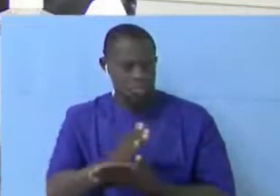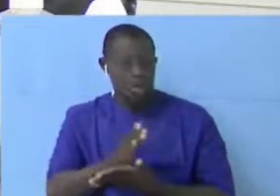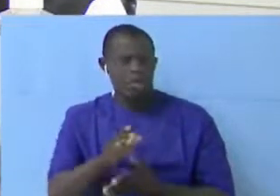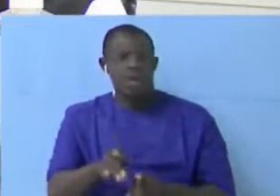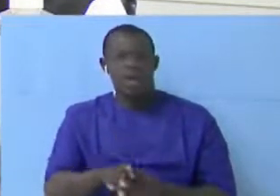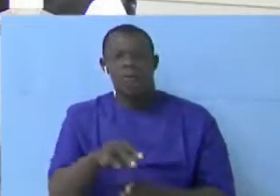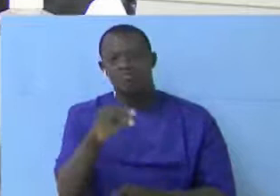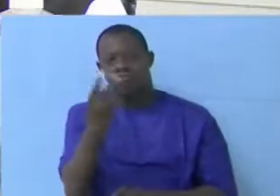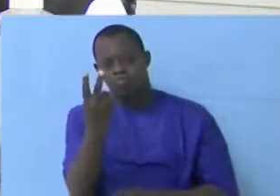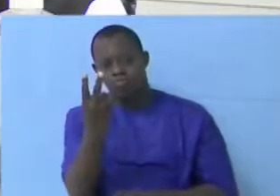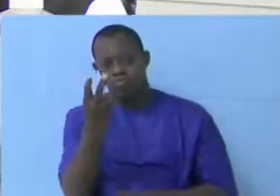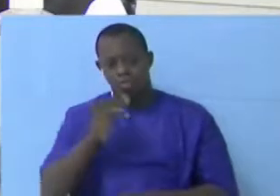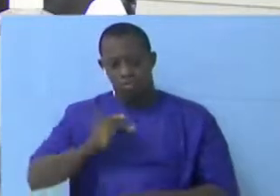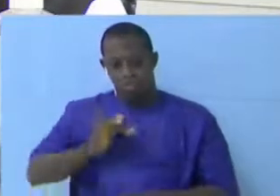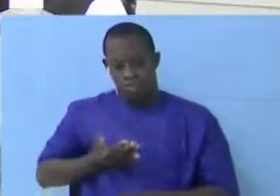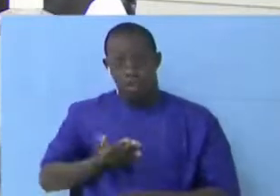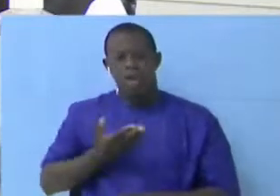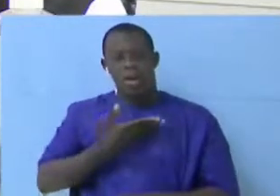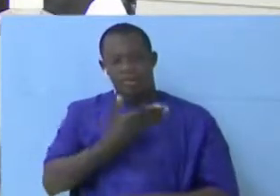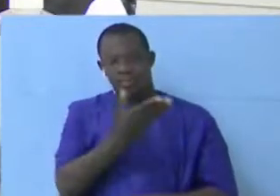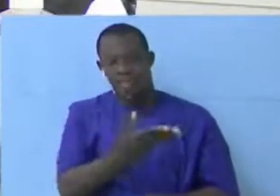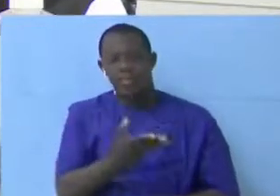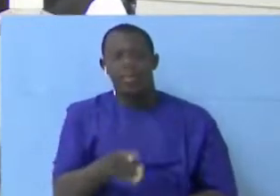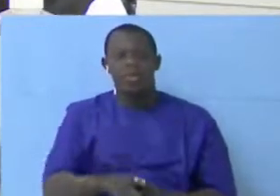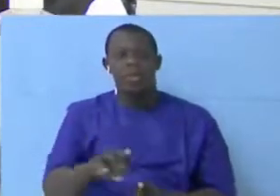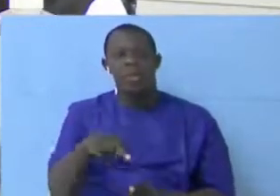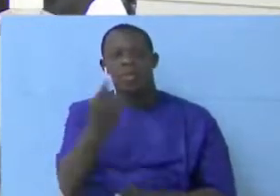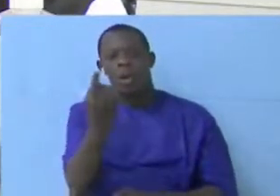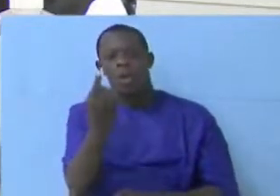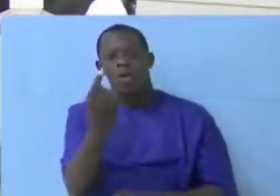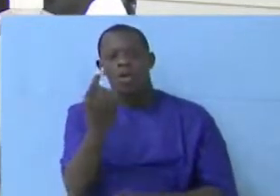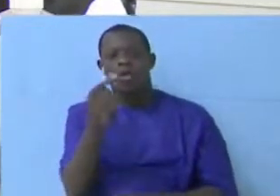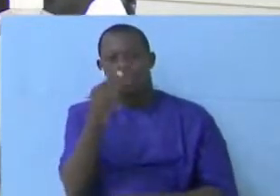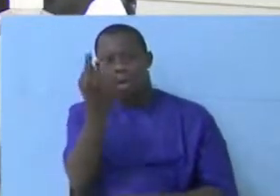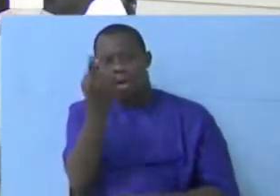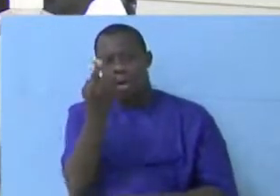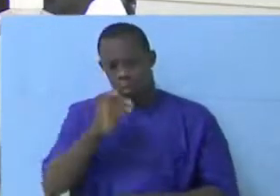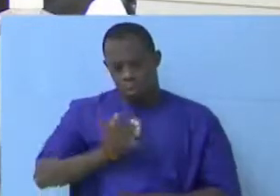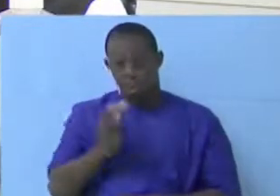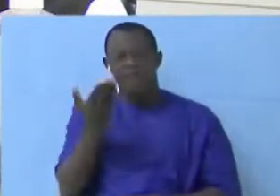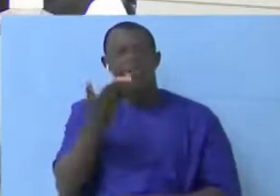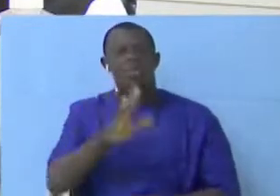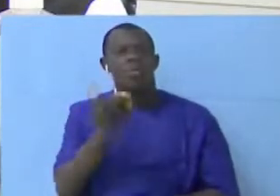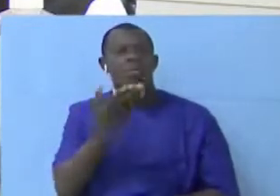There were 2 females. One was from Liberia.